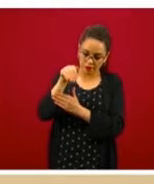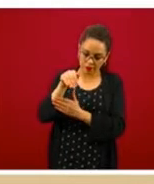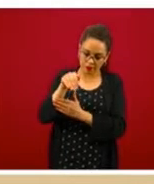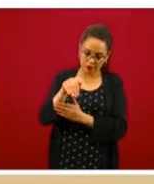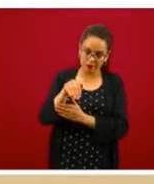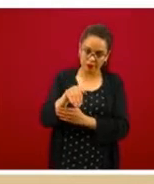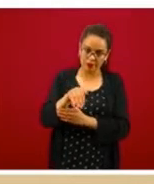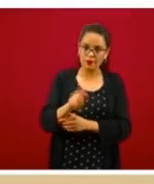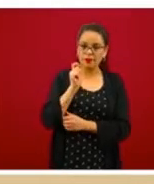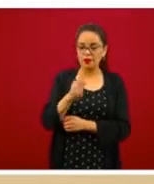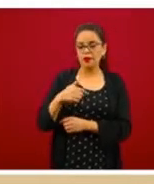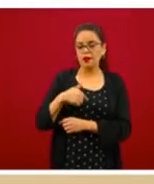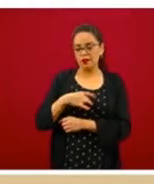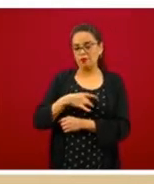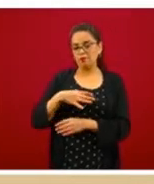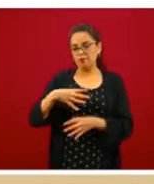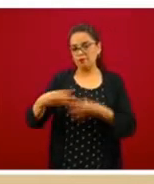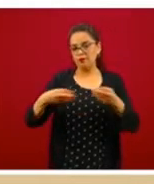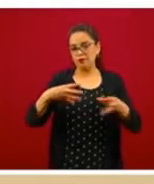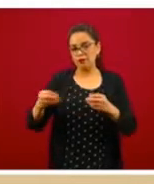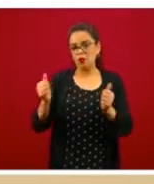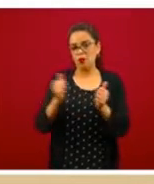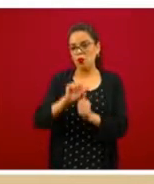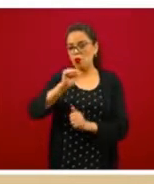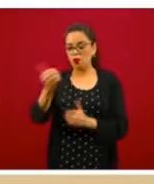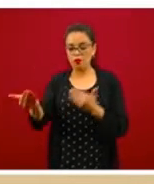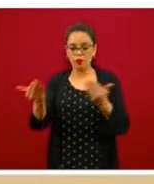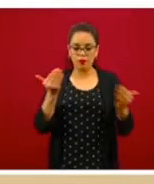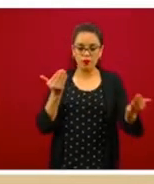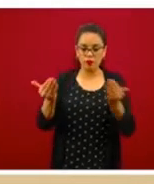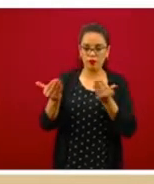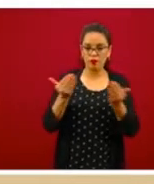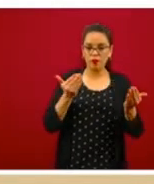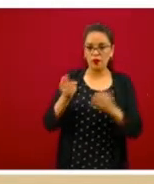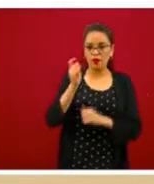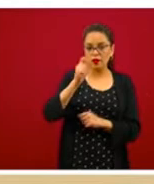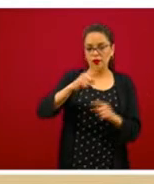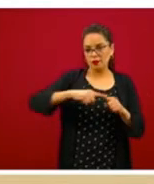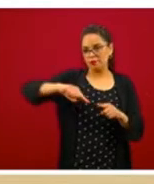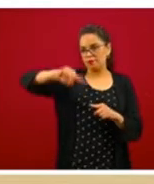throughout stage 3, which began here with around